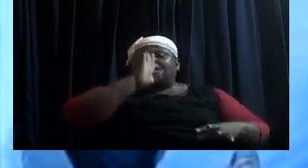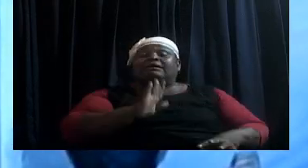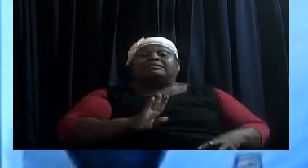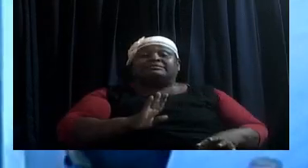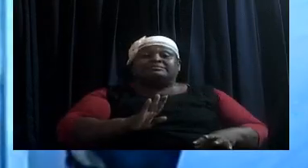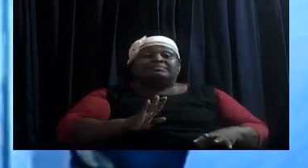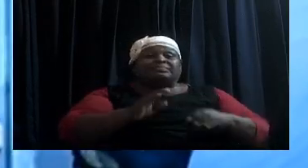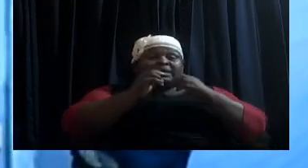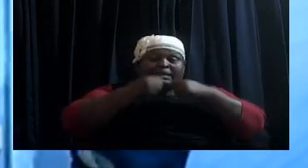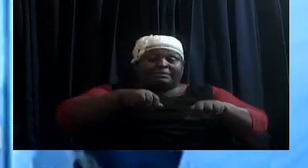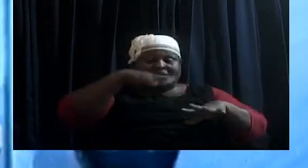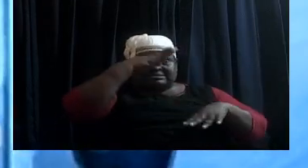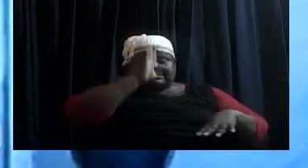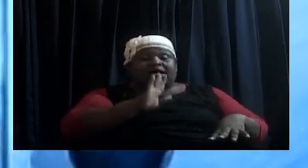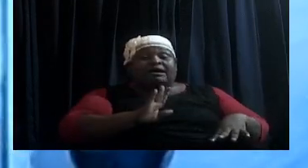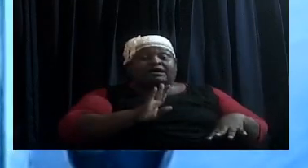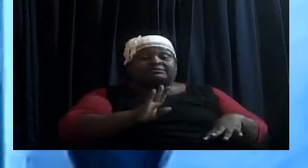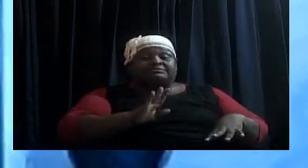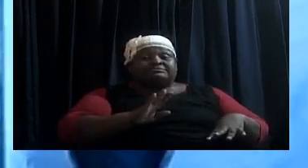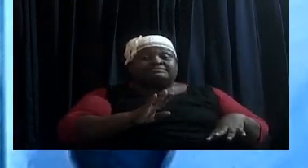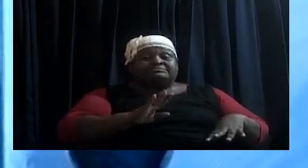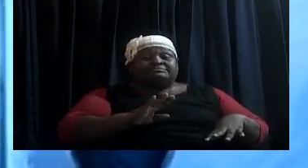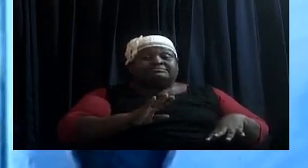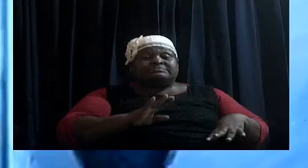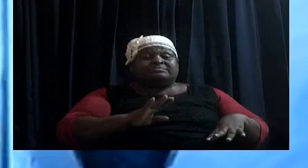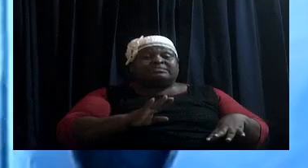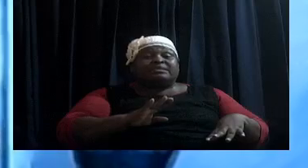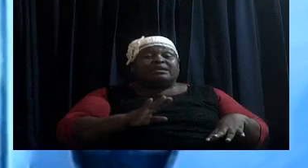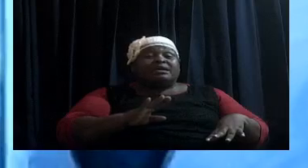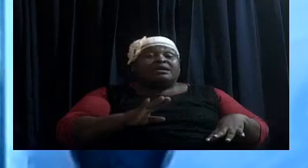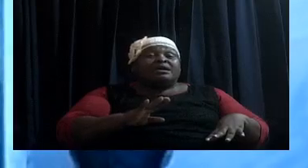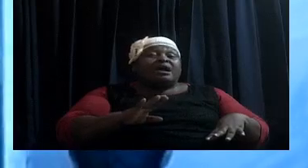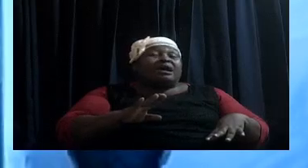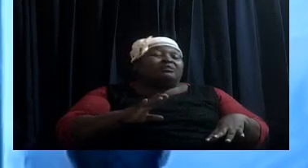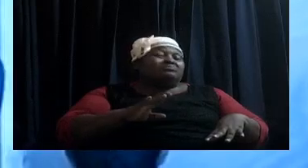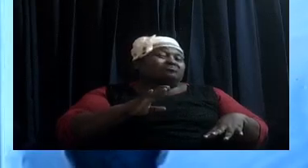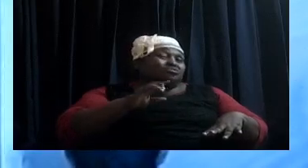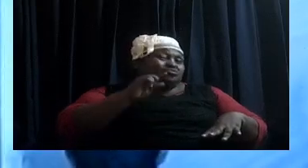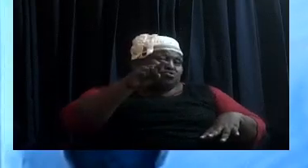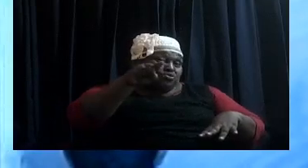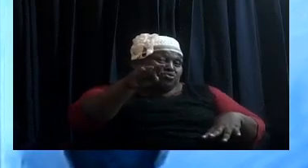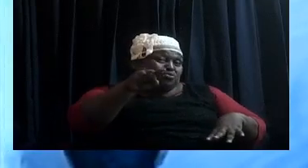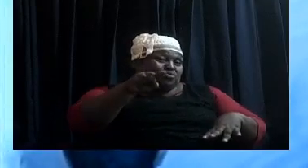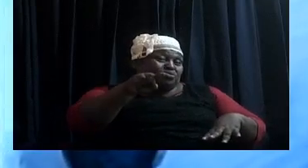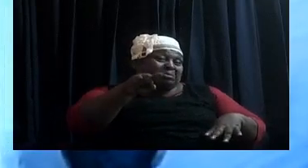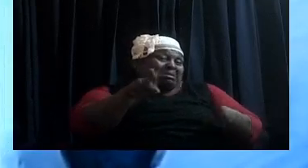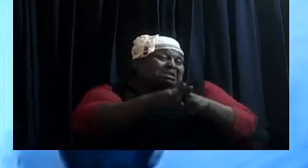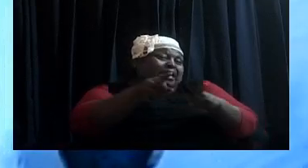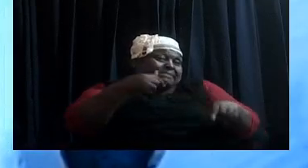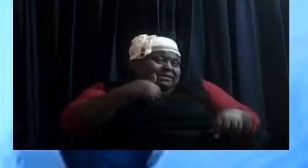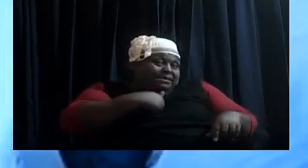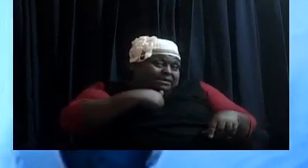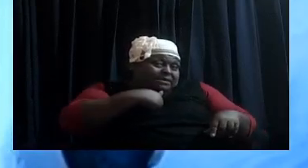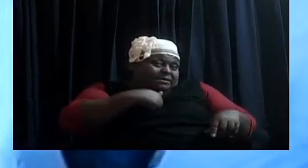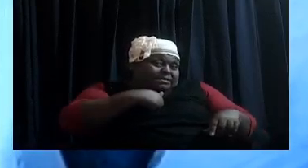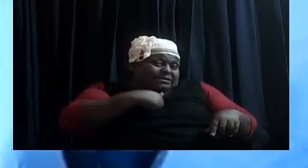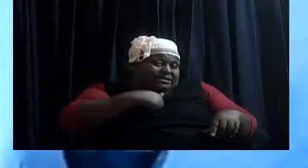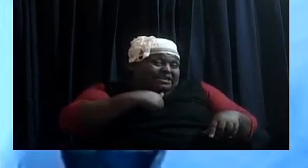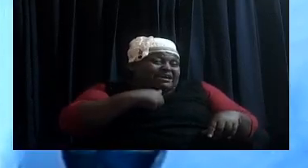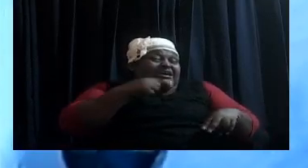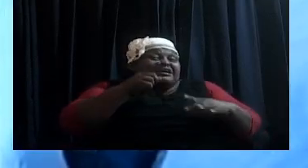Amen. Bless God. Hallelujah. And if most of you are like me, then you